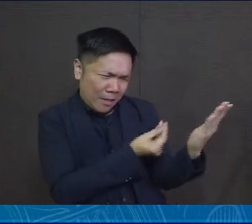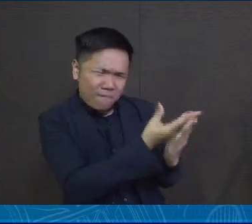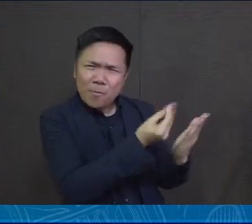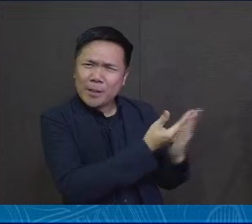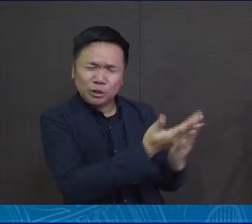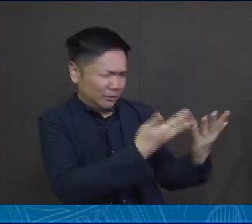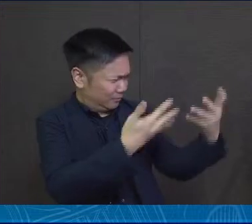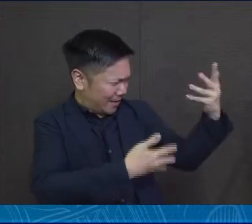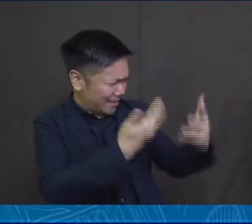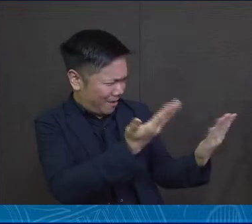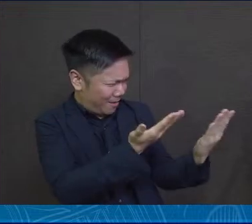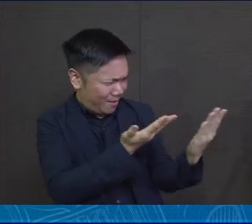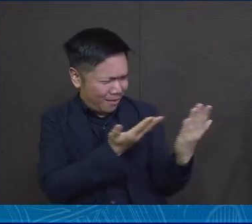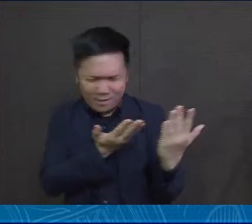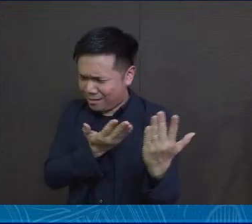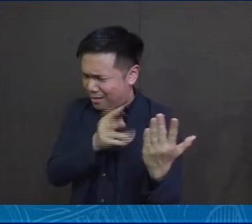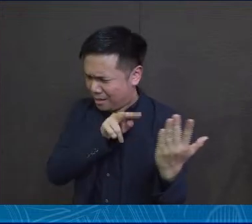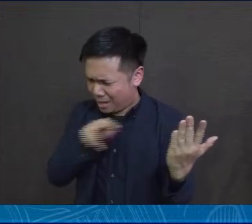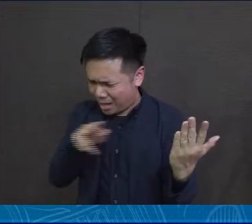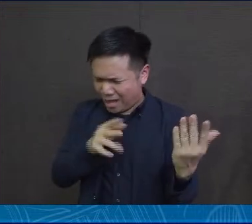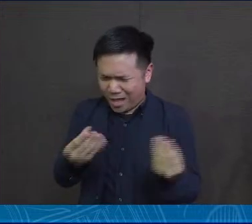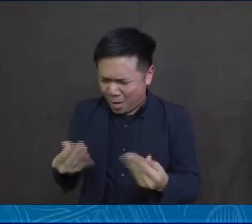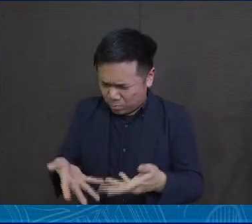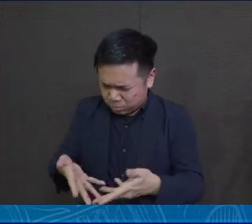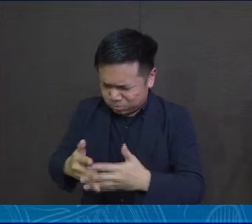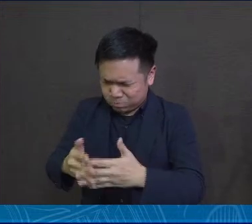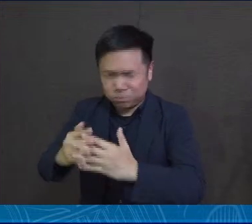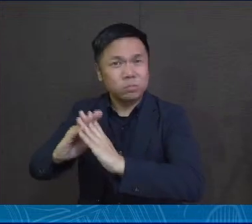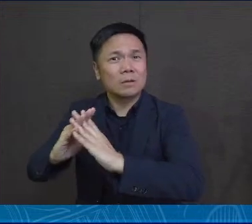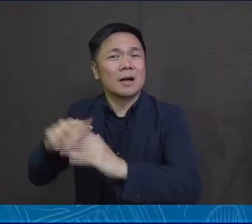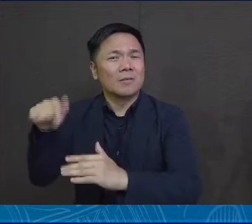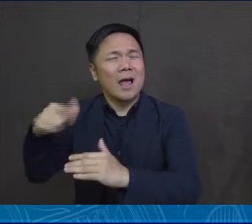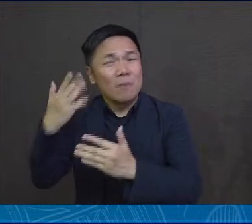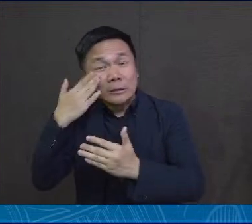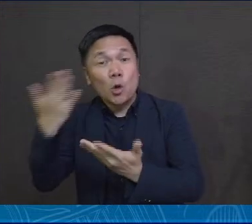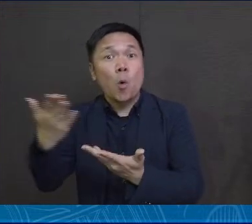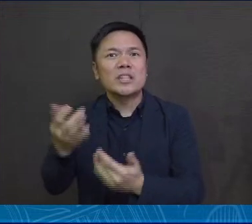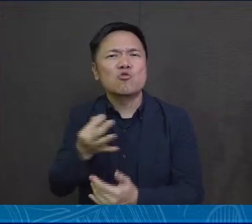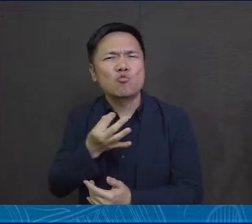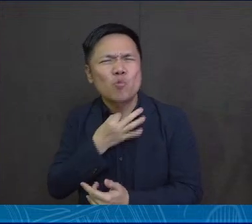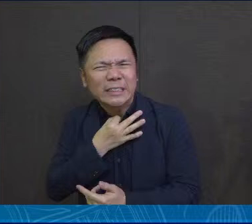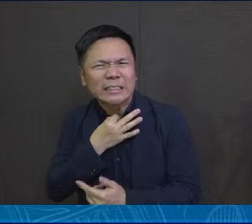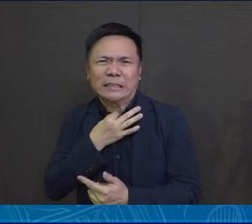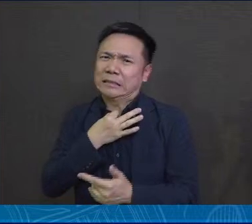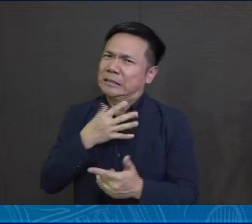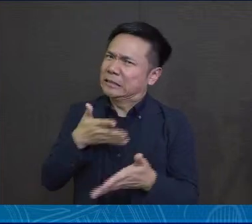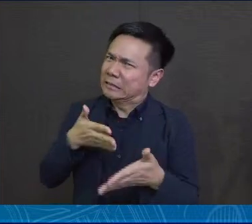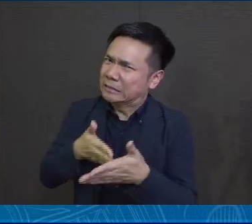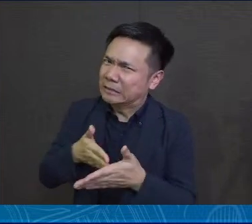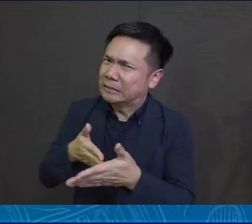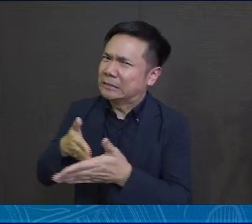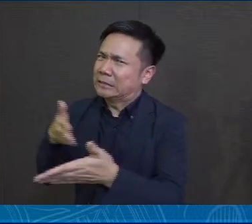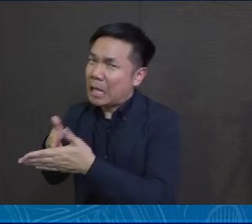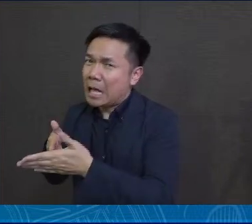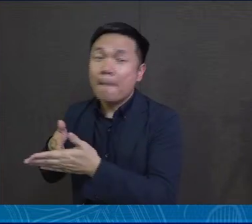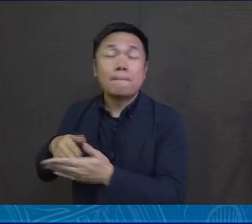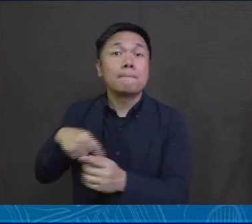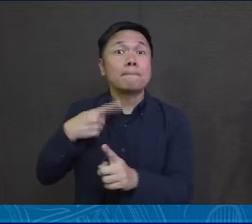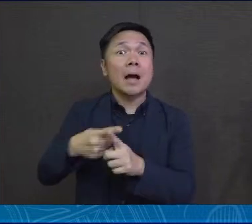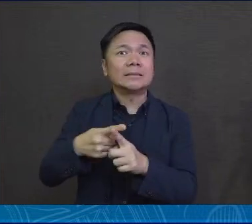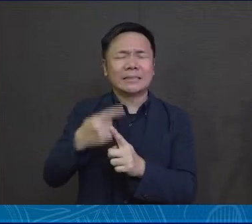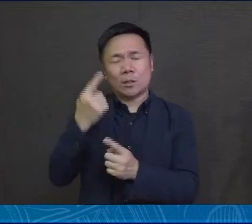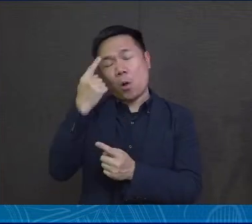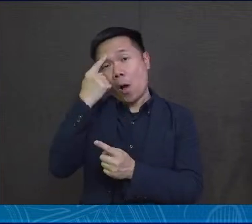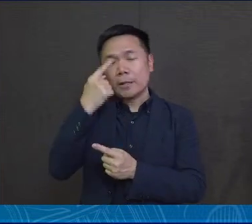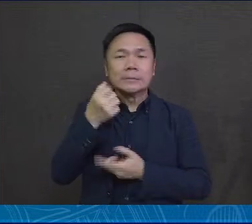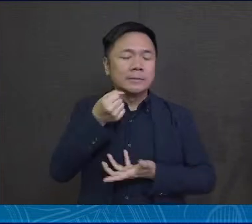actually identify where all the risks are, and then it allows us to actually target any investments and actually